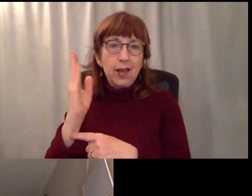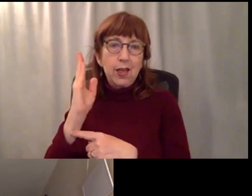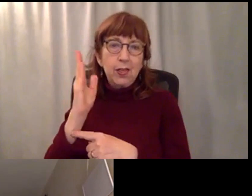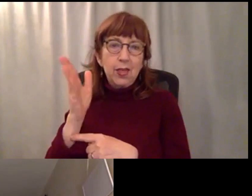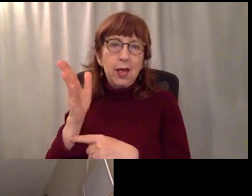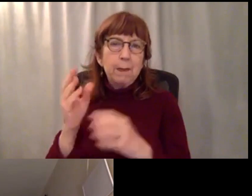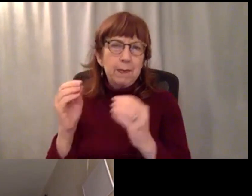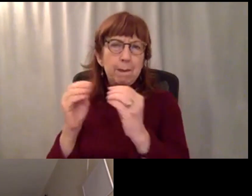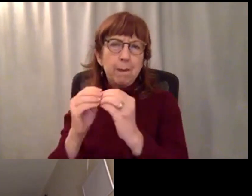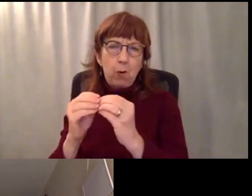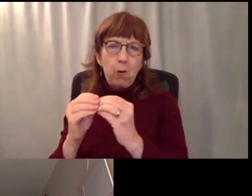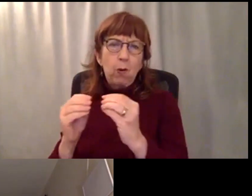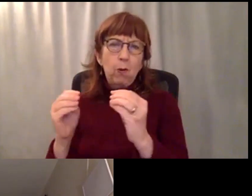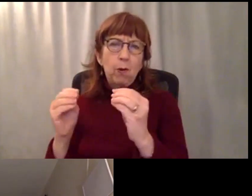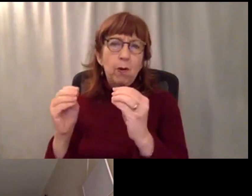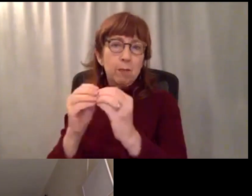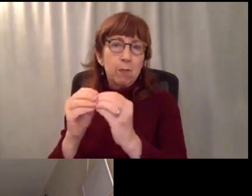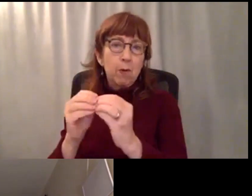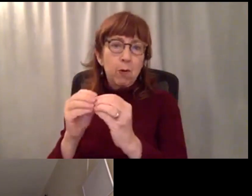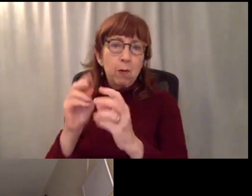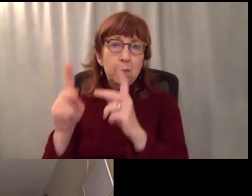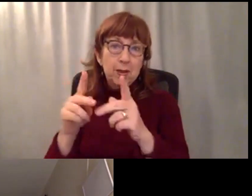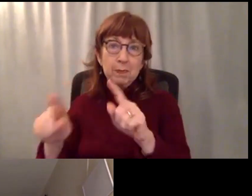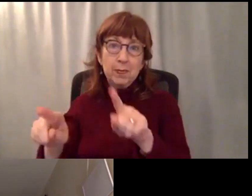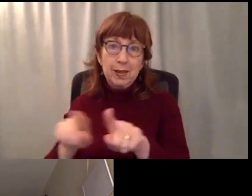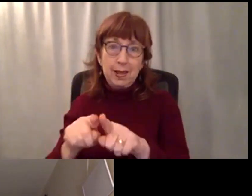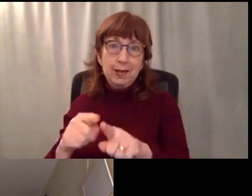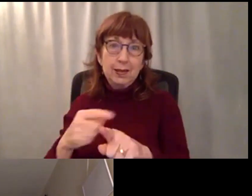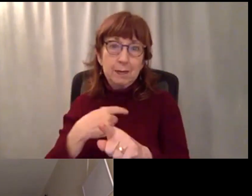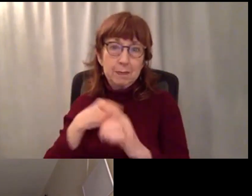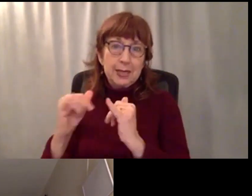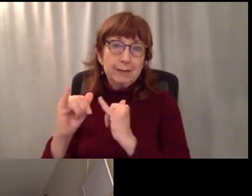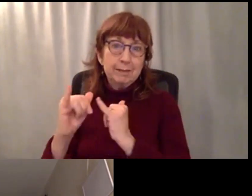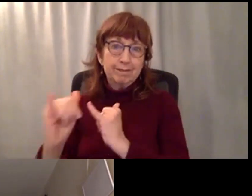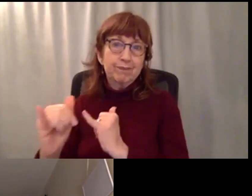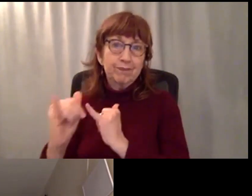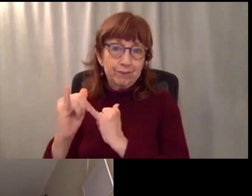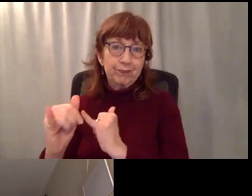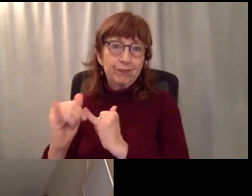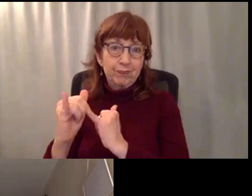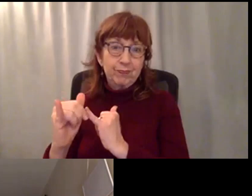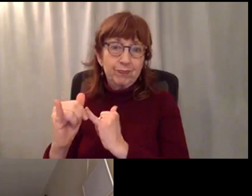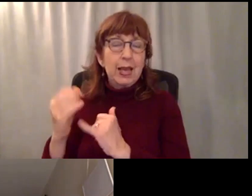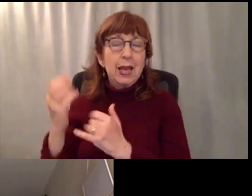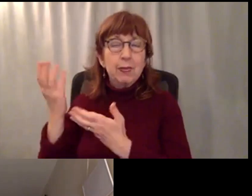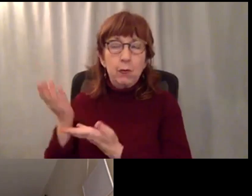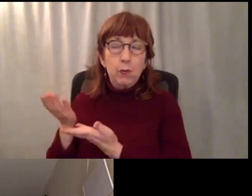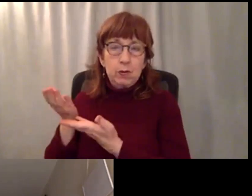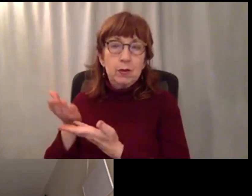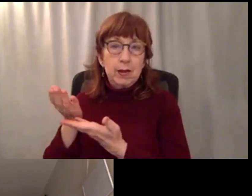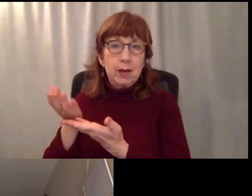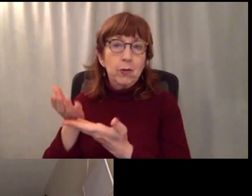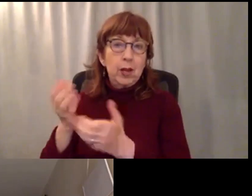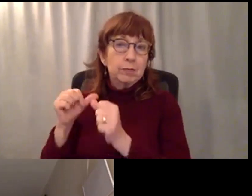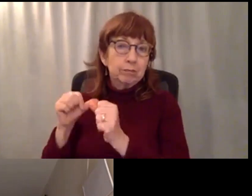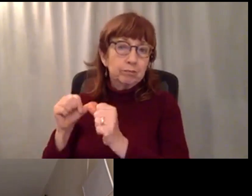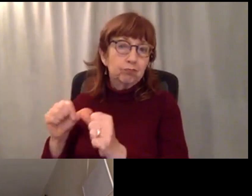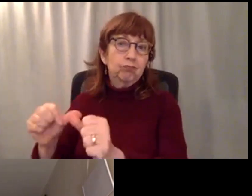more people who are like me and who will carry on